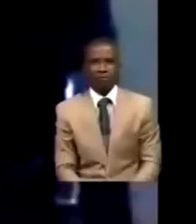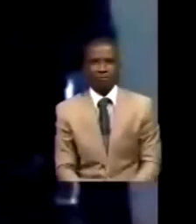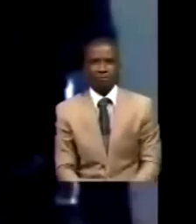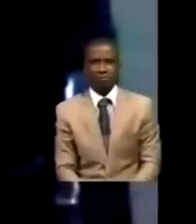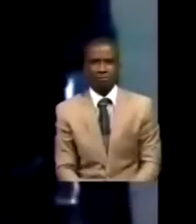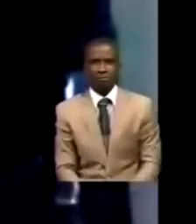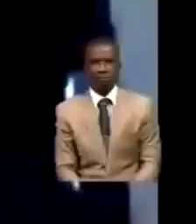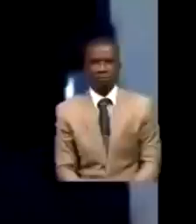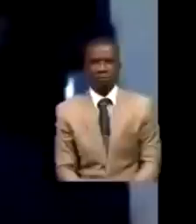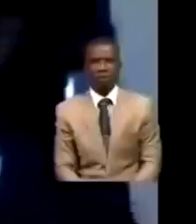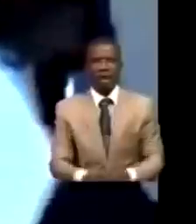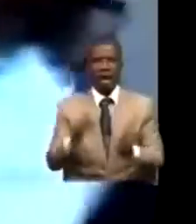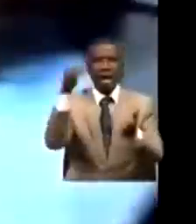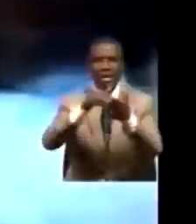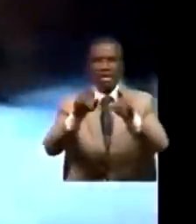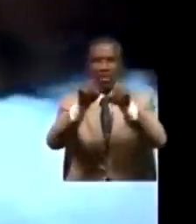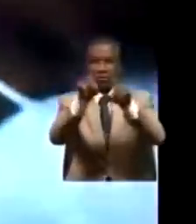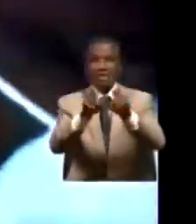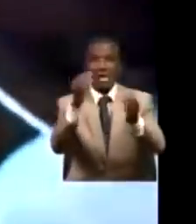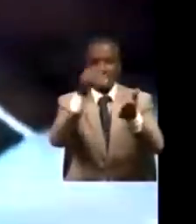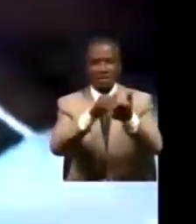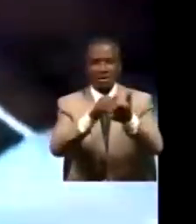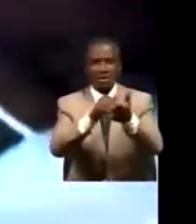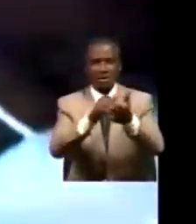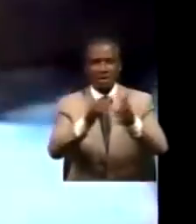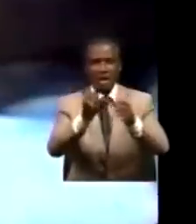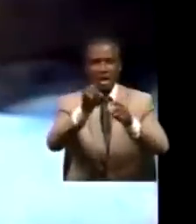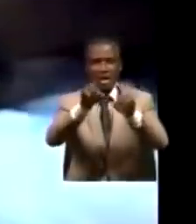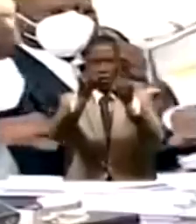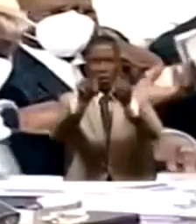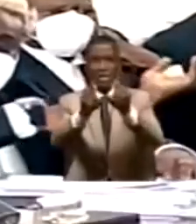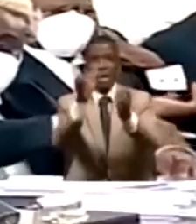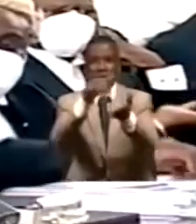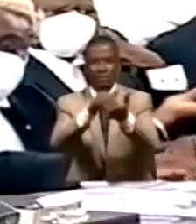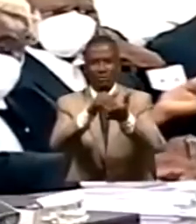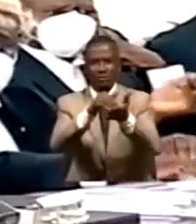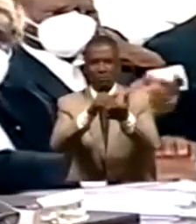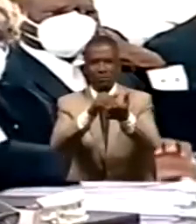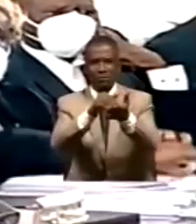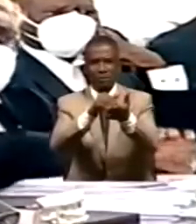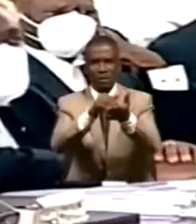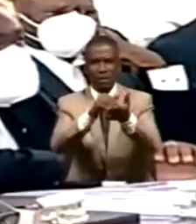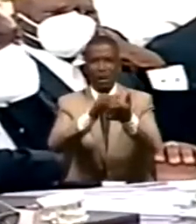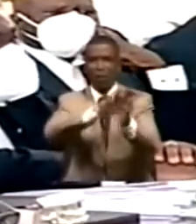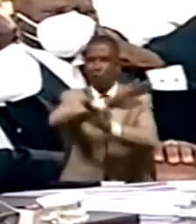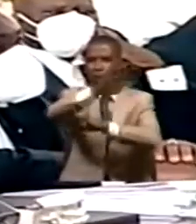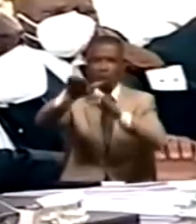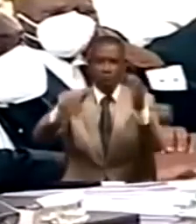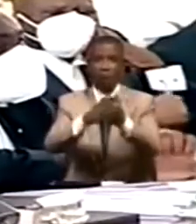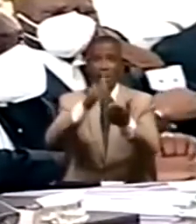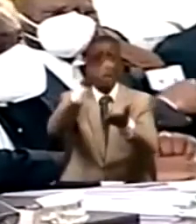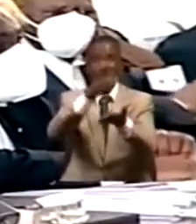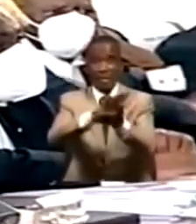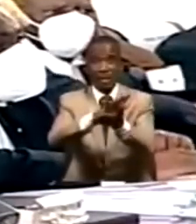My Lord, could you repeat the question? Could you repeat the question? I am saying that of all the